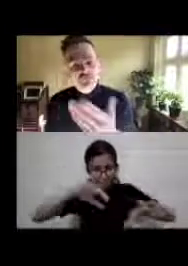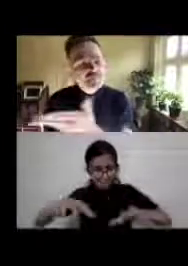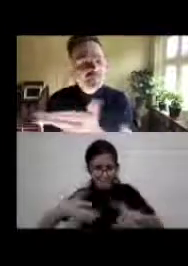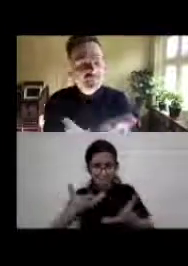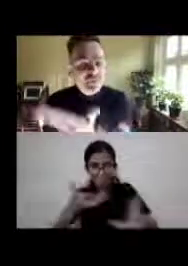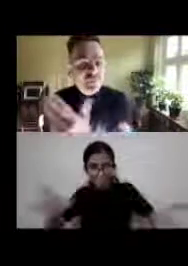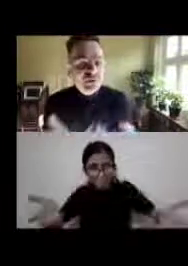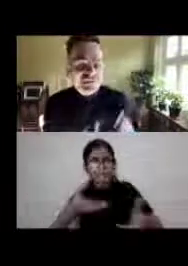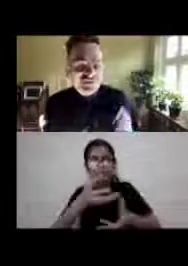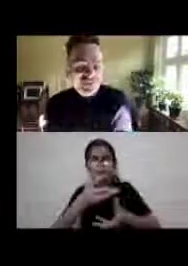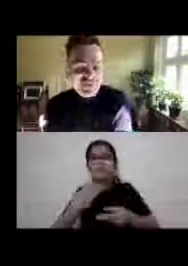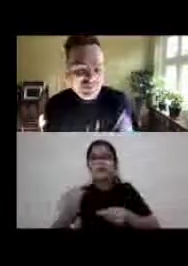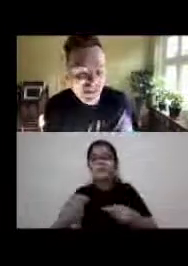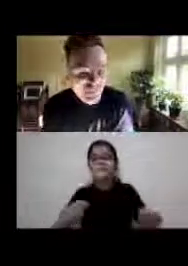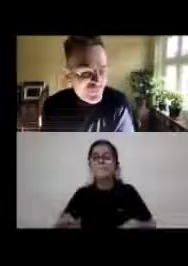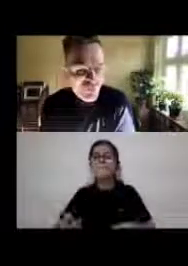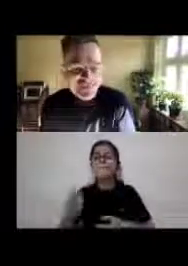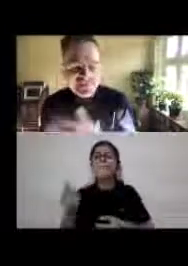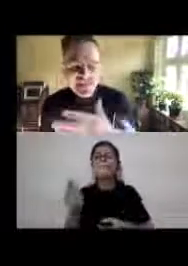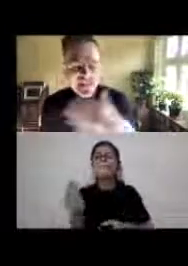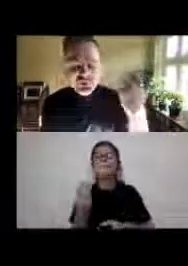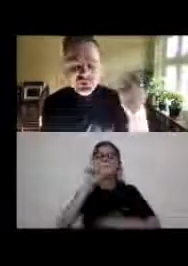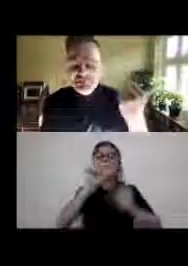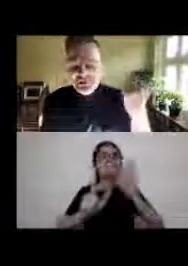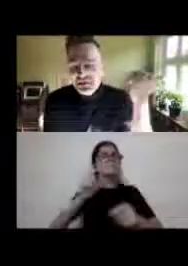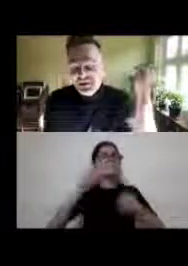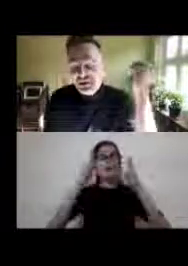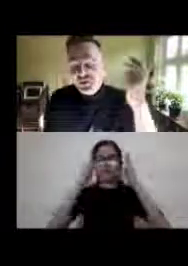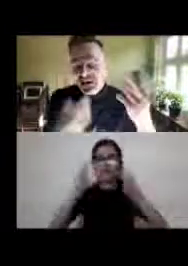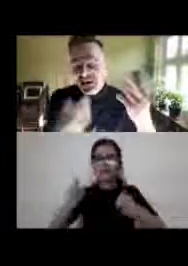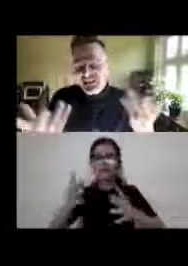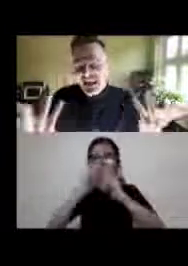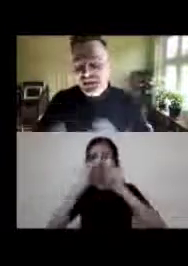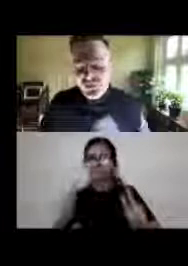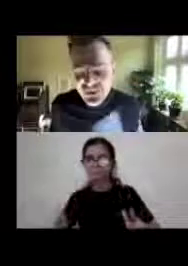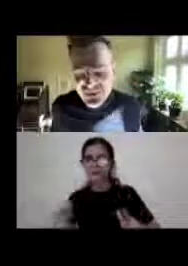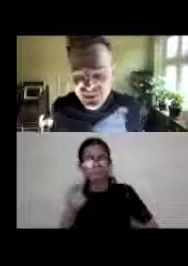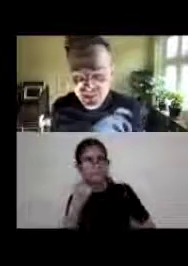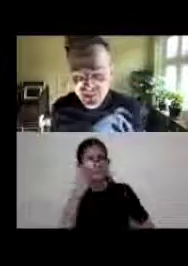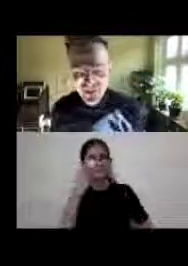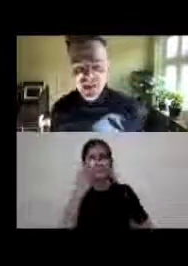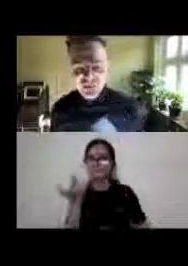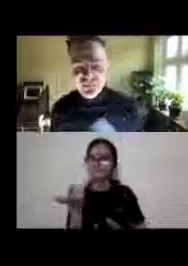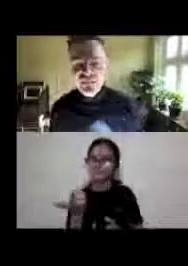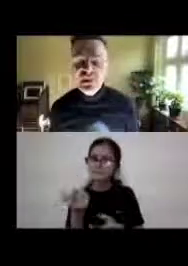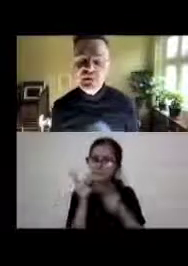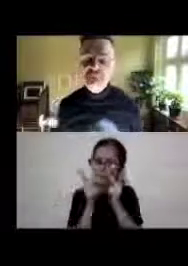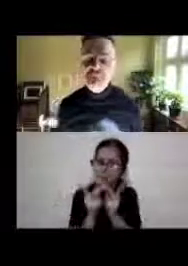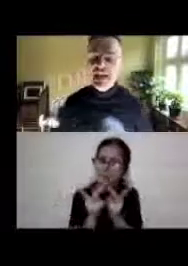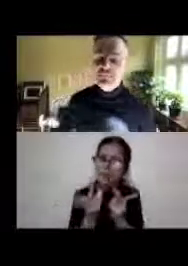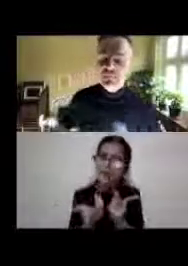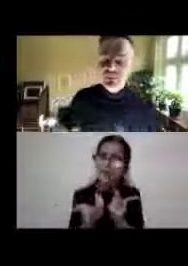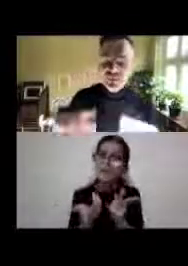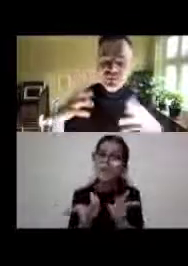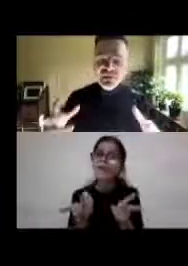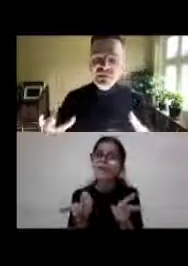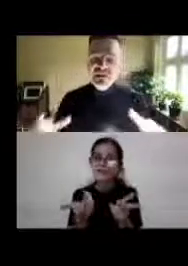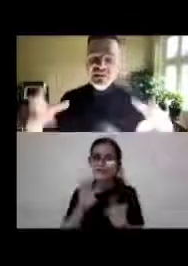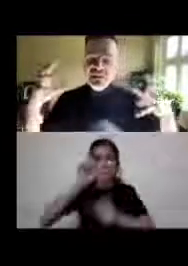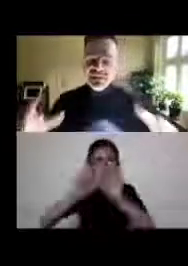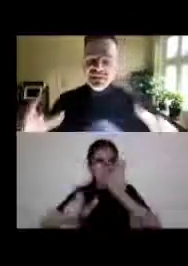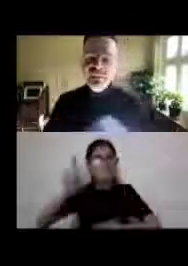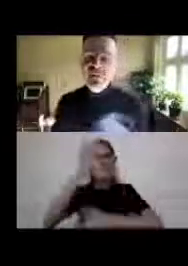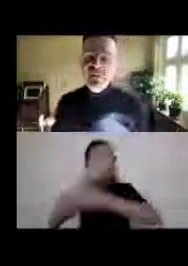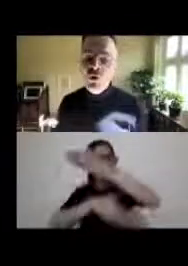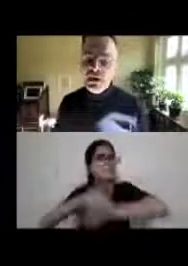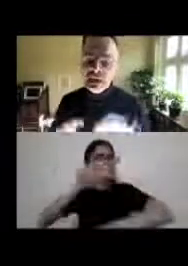and people from the concentration camp memorial site wouldn't understand it or see it, and that then like people with